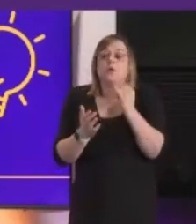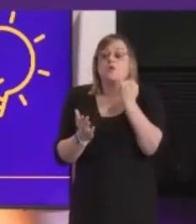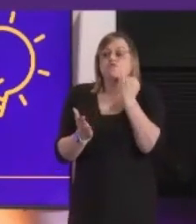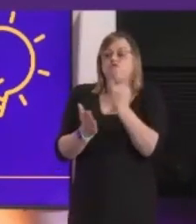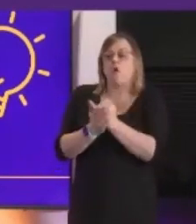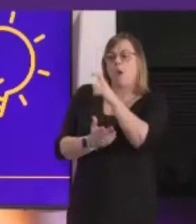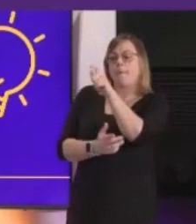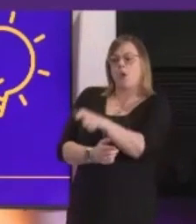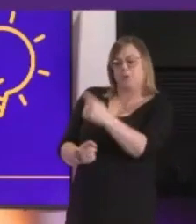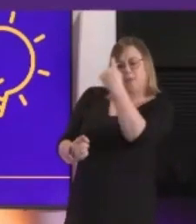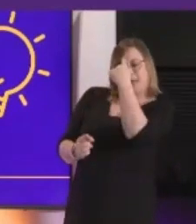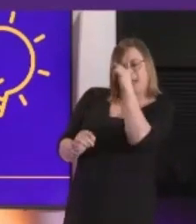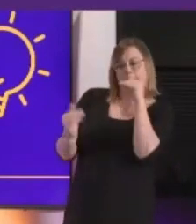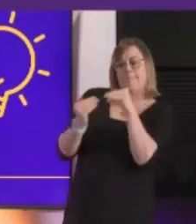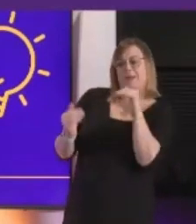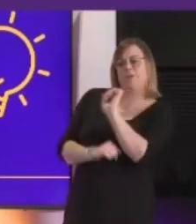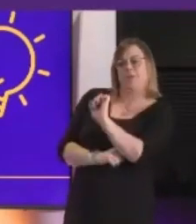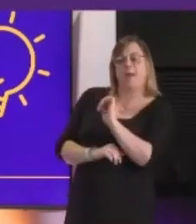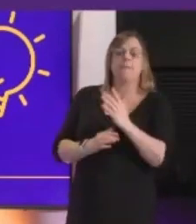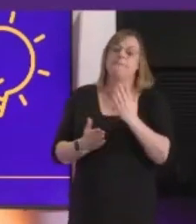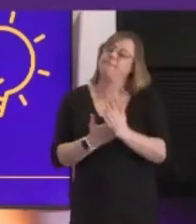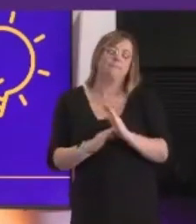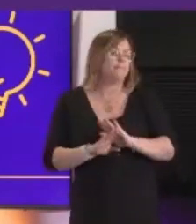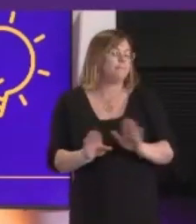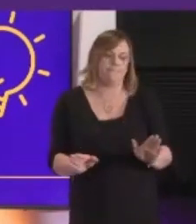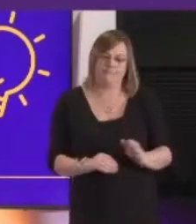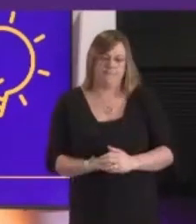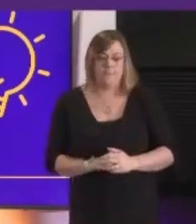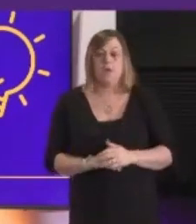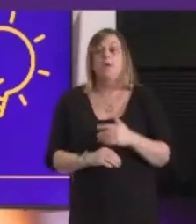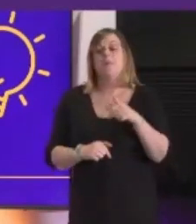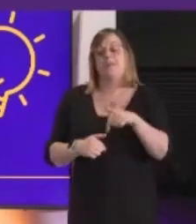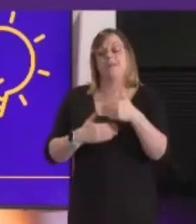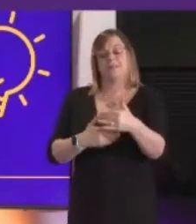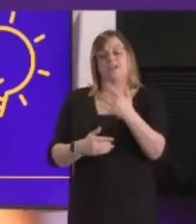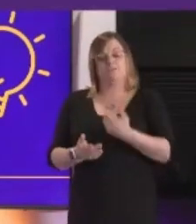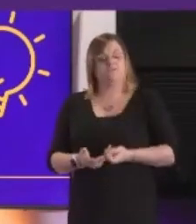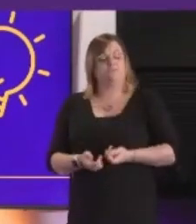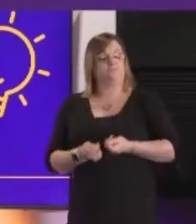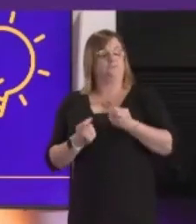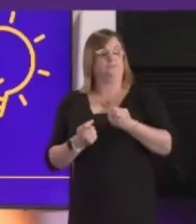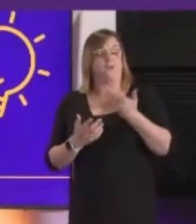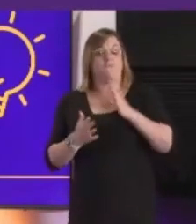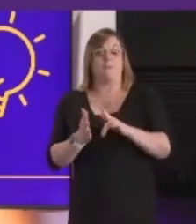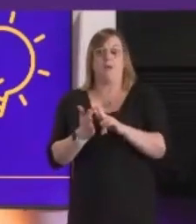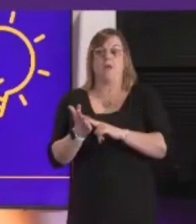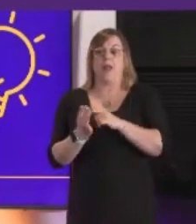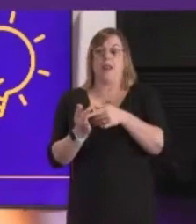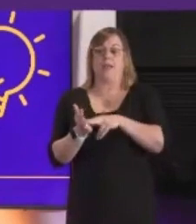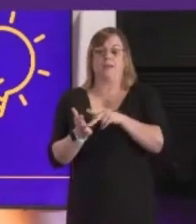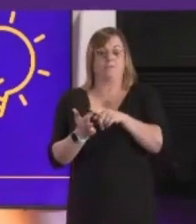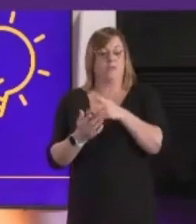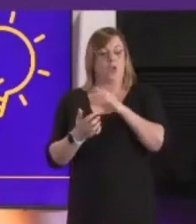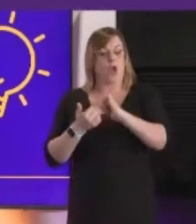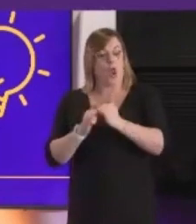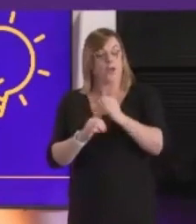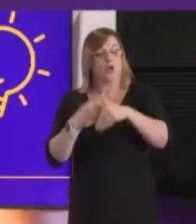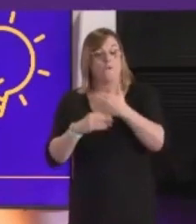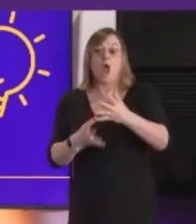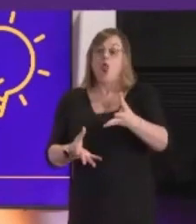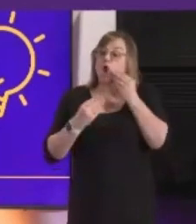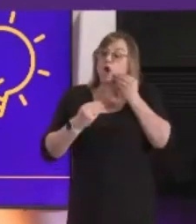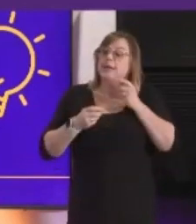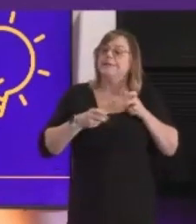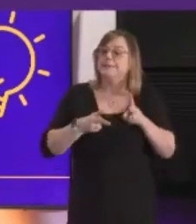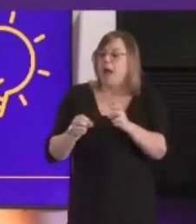in mind. And so this session popped up from a conversation we had with Elaine and her colleagues about learning